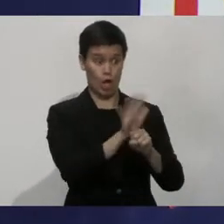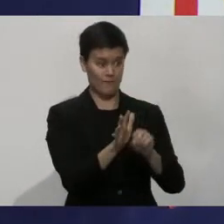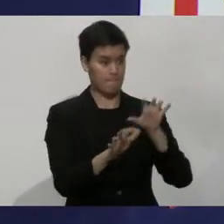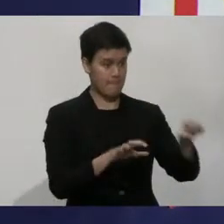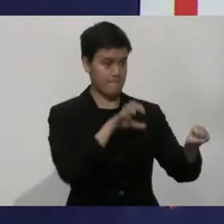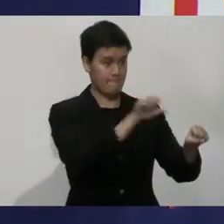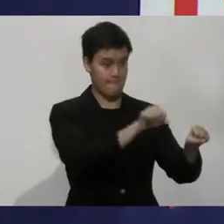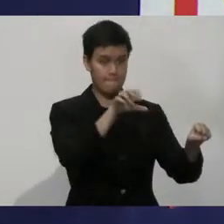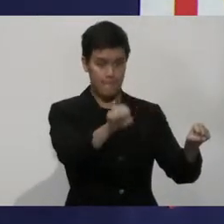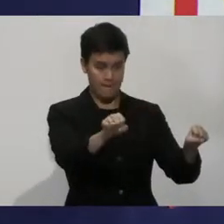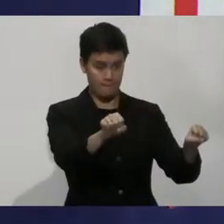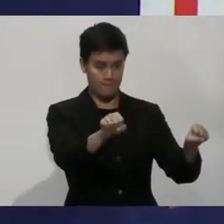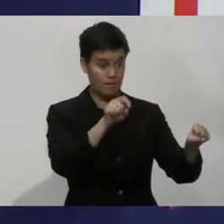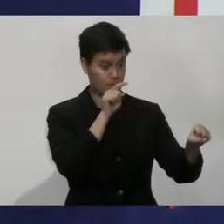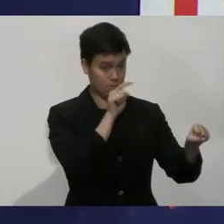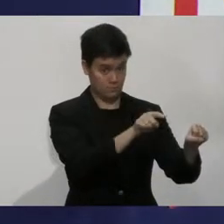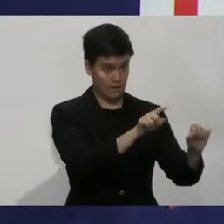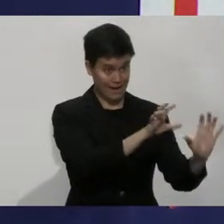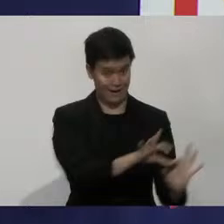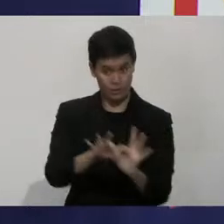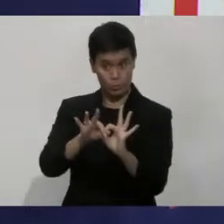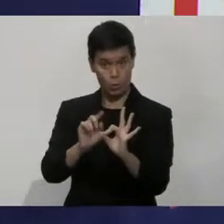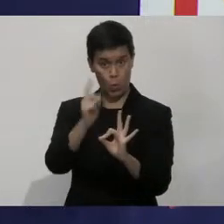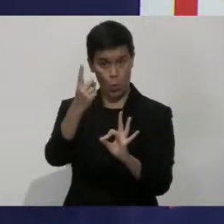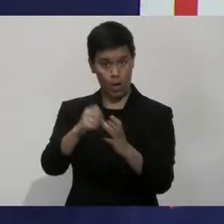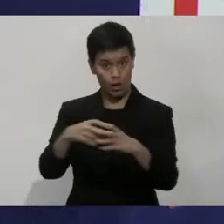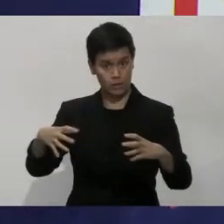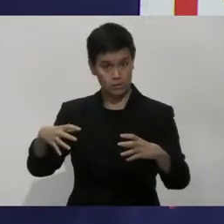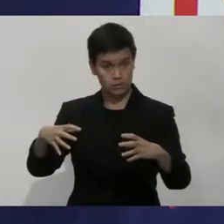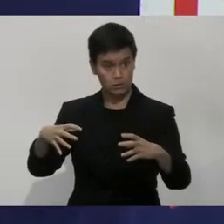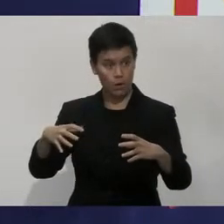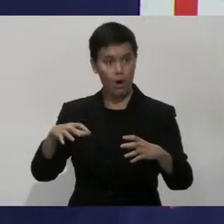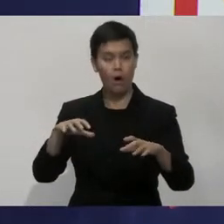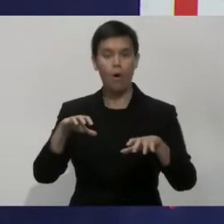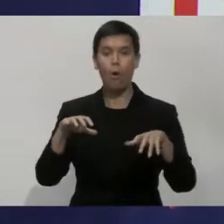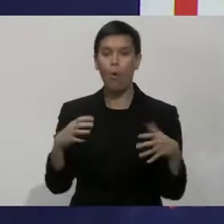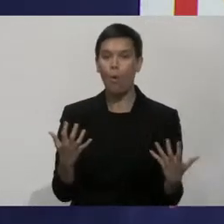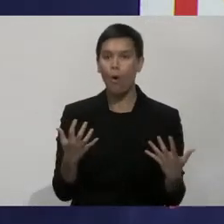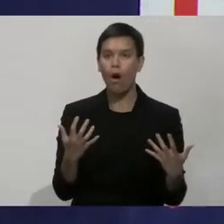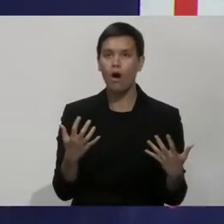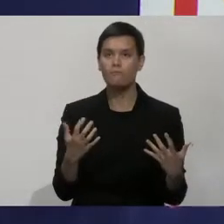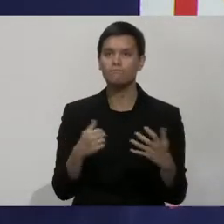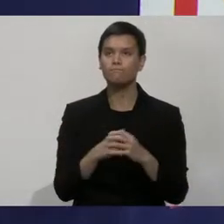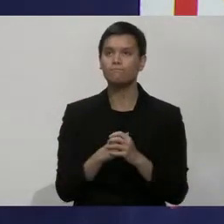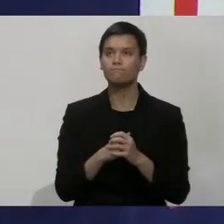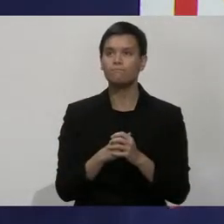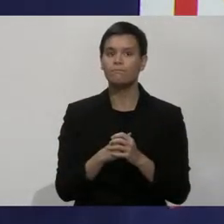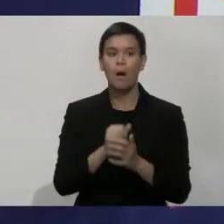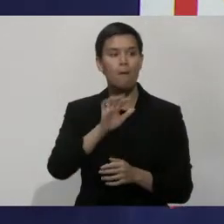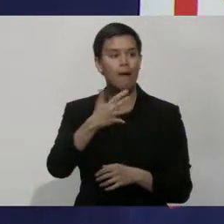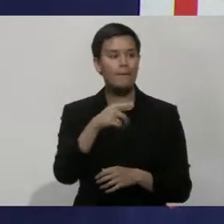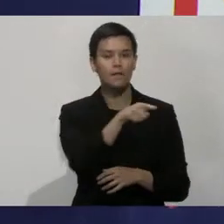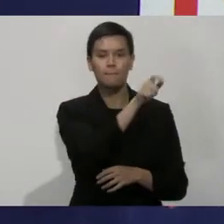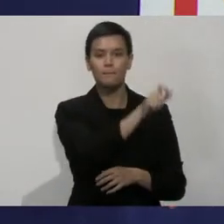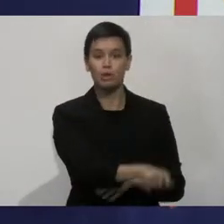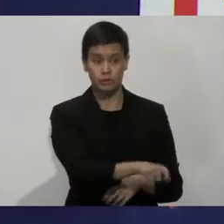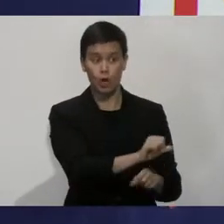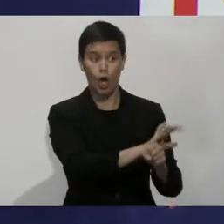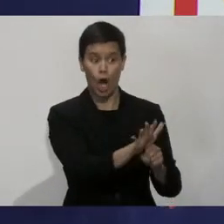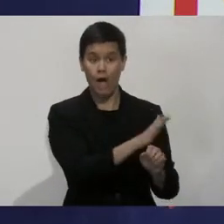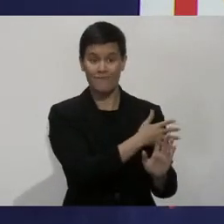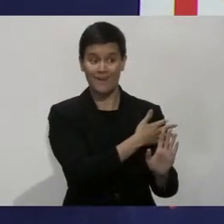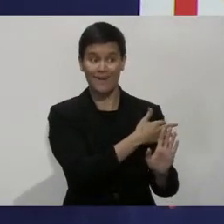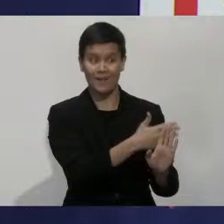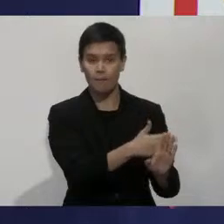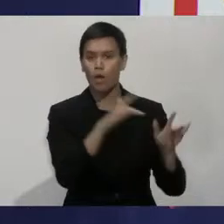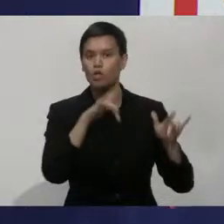been contacted, or are there new cases coming up? So even if they're linked to a cluster, were they people we didn't know about previously? So those are the sorts of